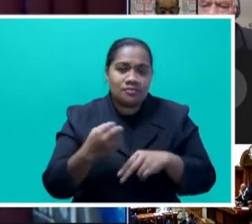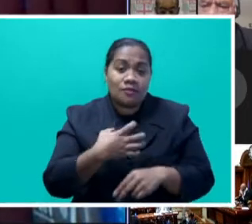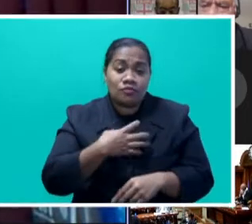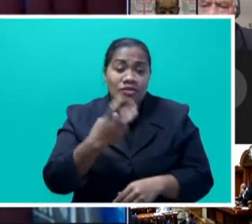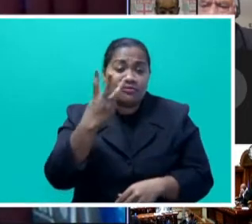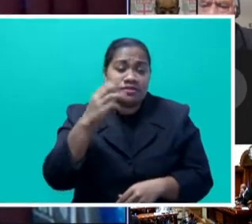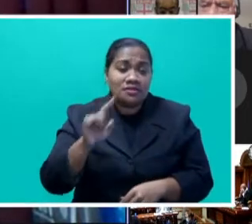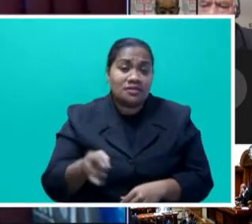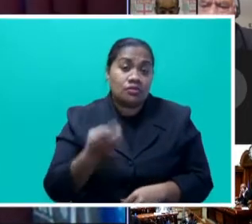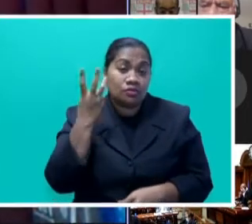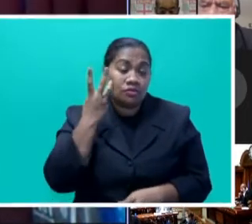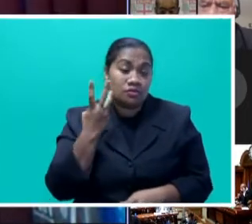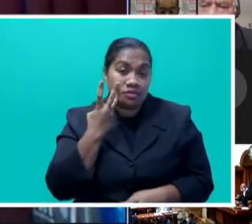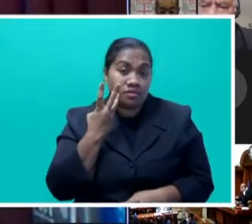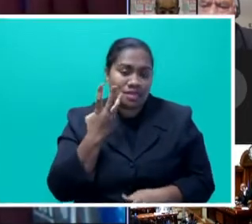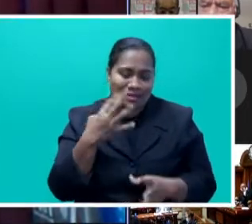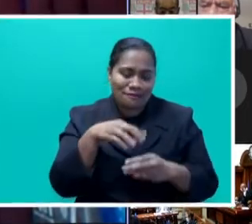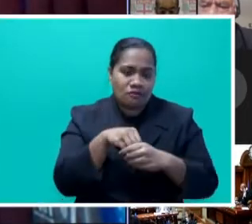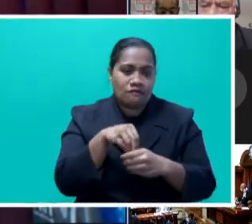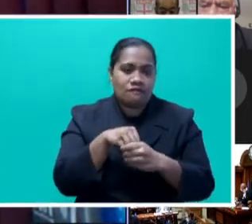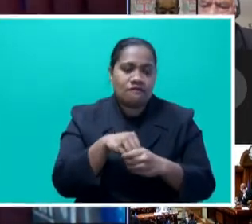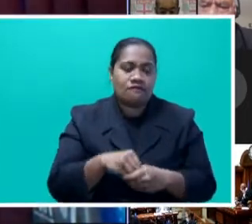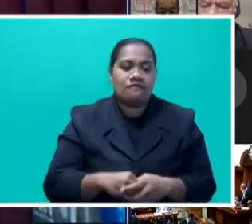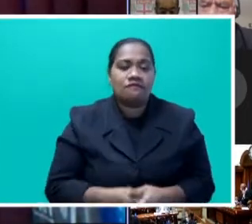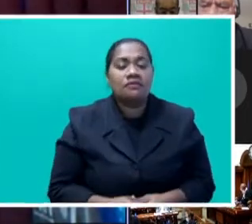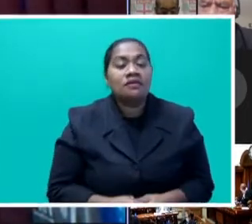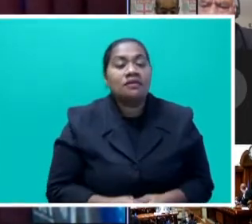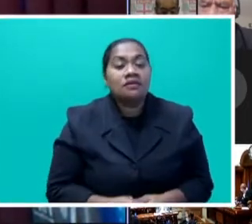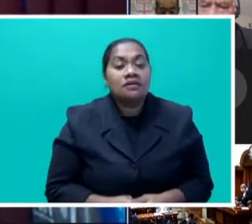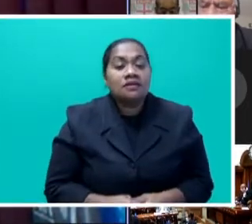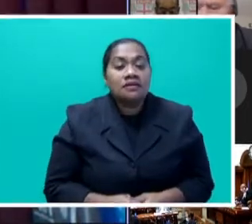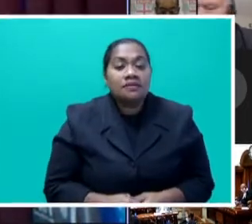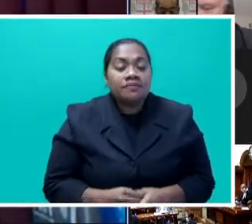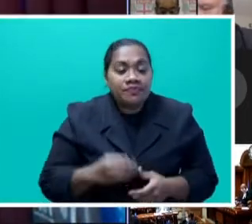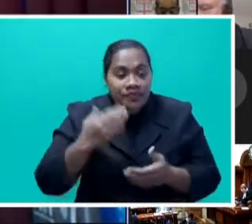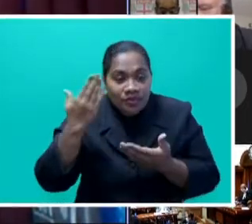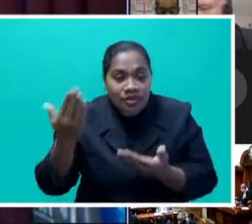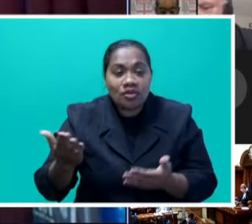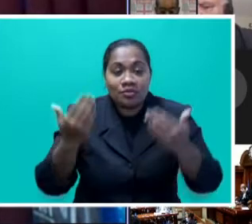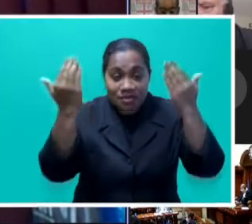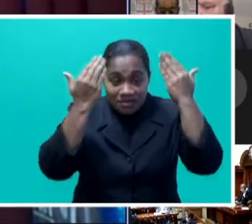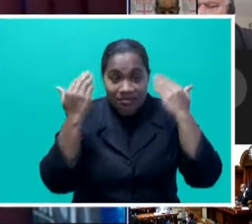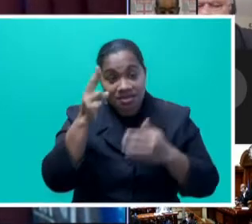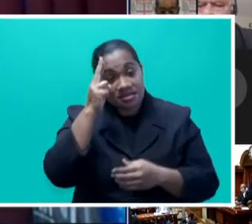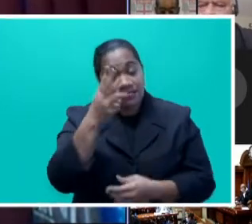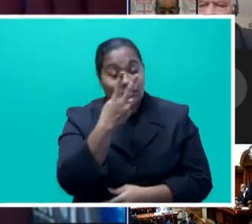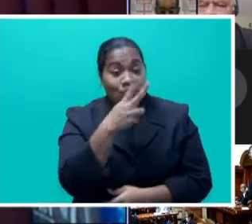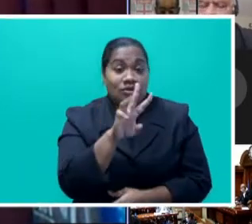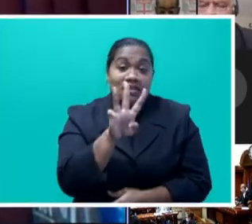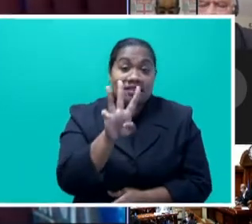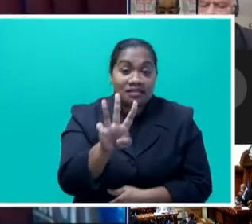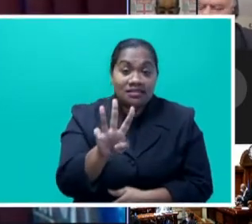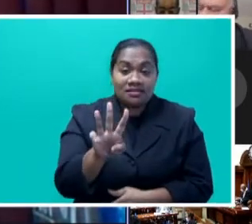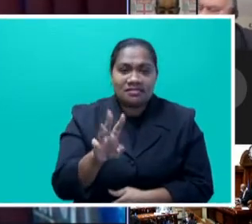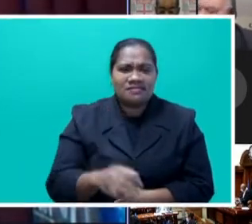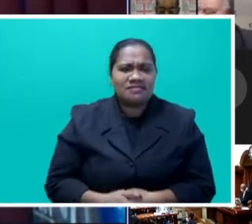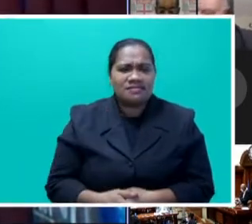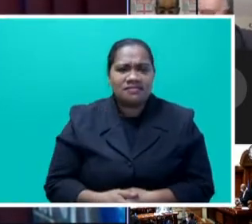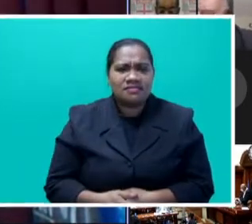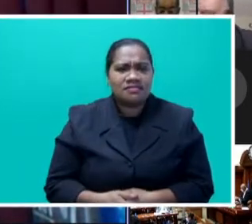women involved. Honourable Speaker, sir, of the 23 pearl oyster farmers